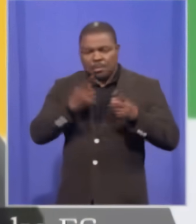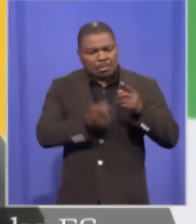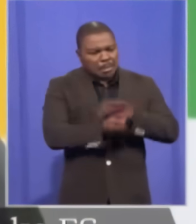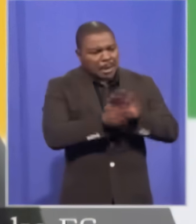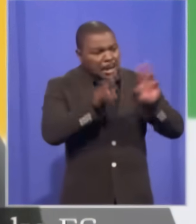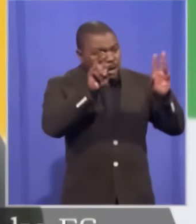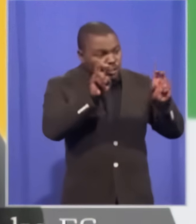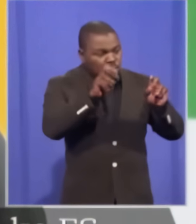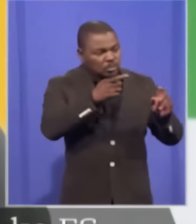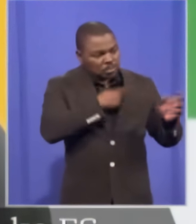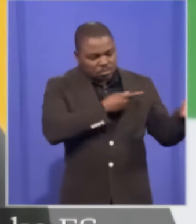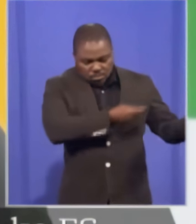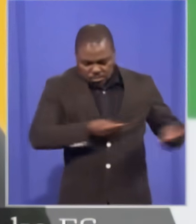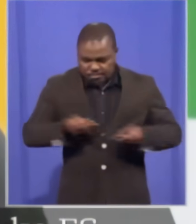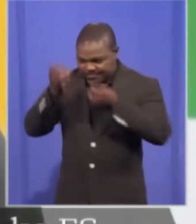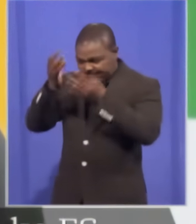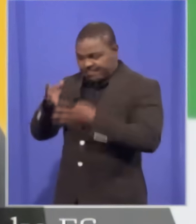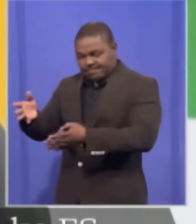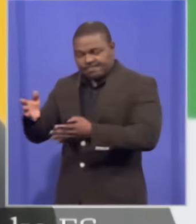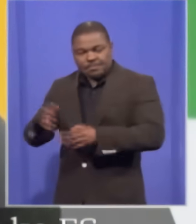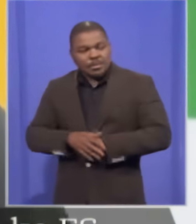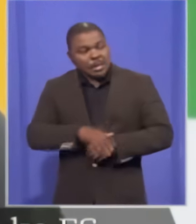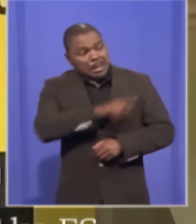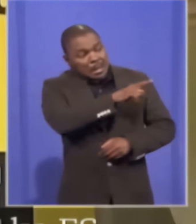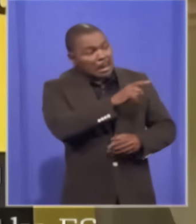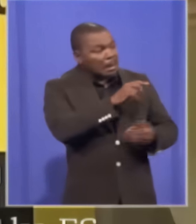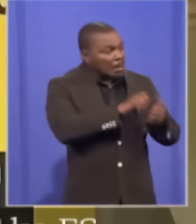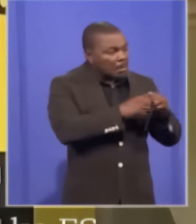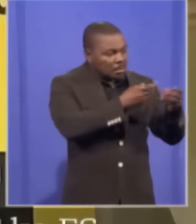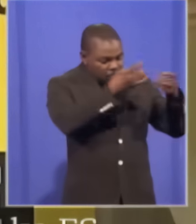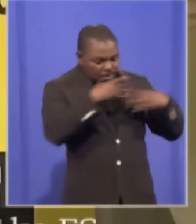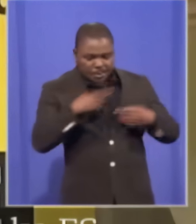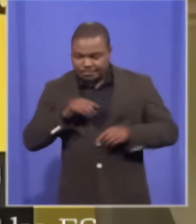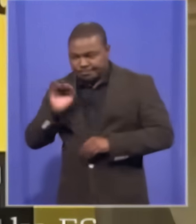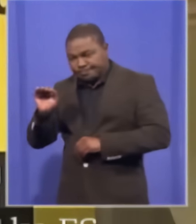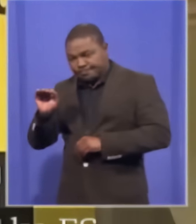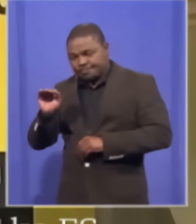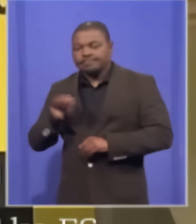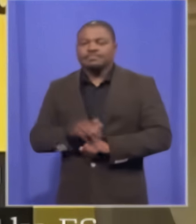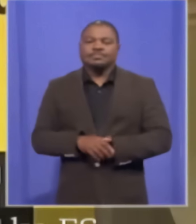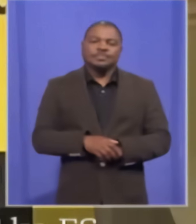we speak on their behalf. While the voice of the voiceless will remain as such.